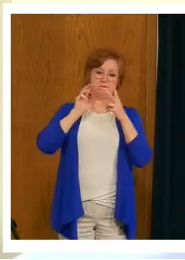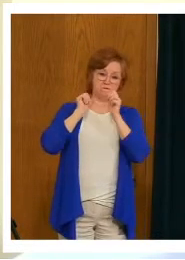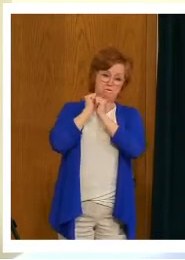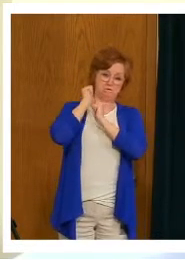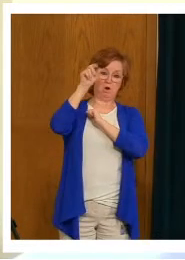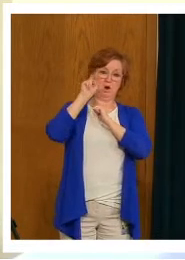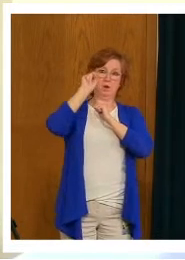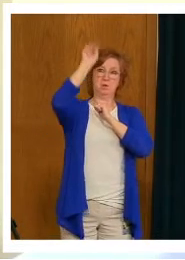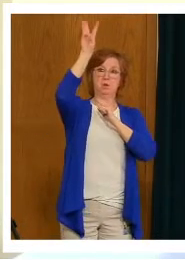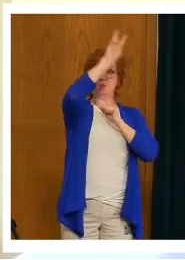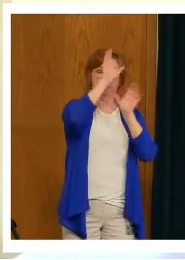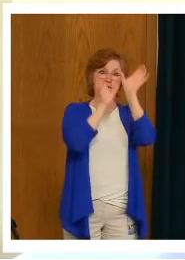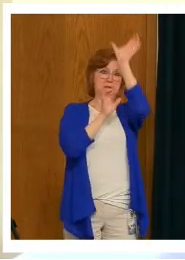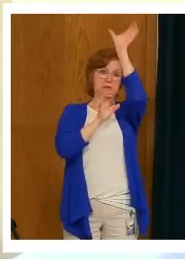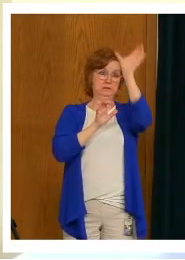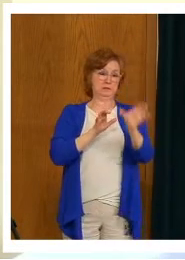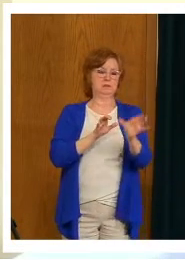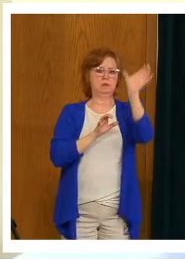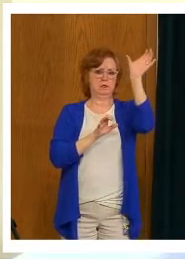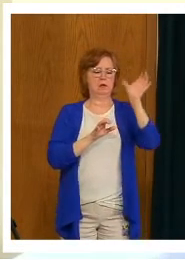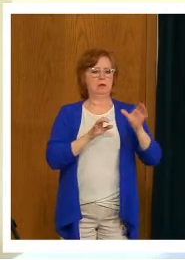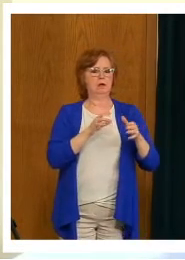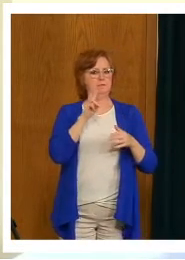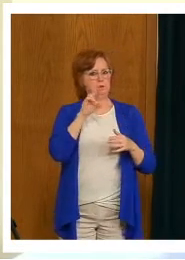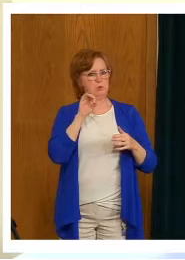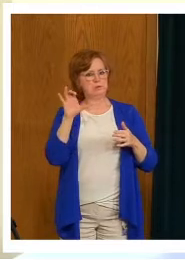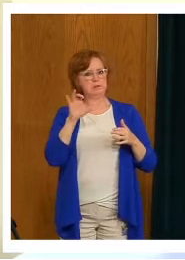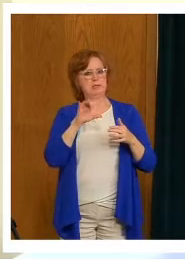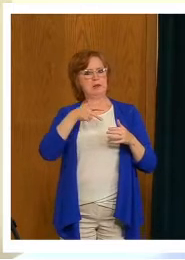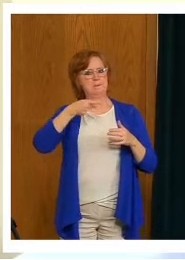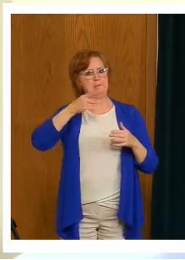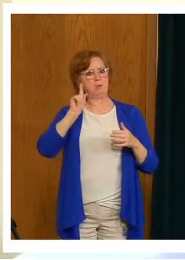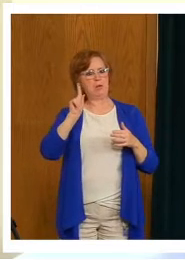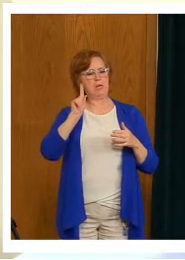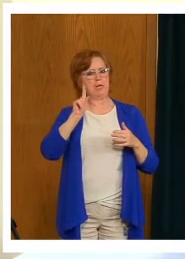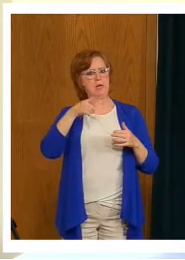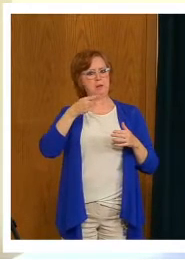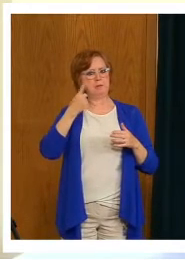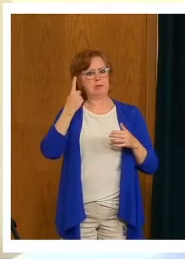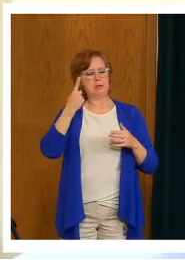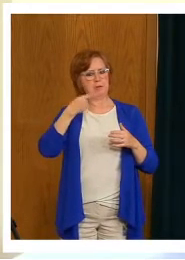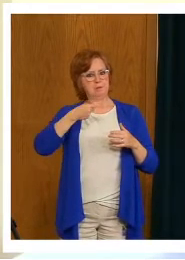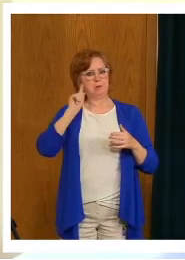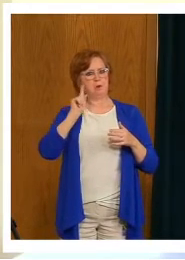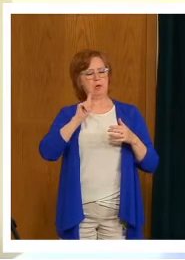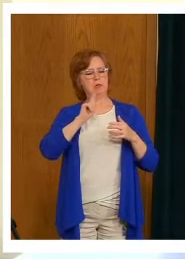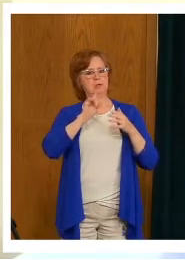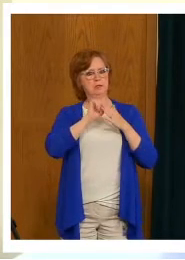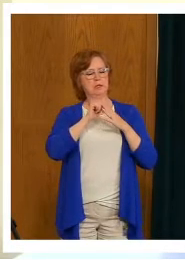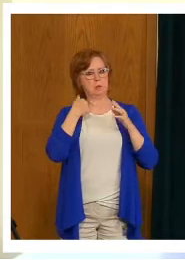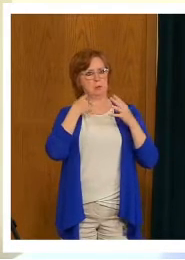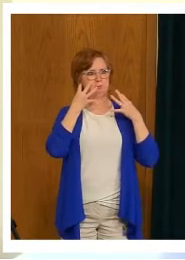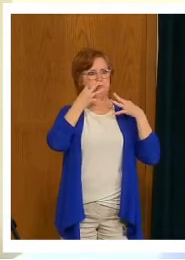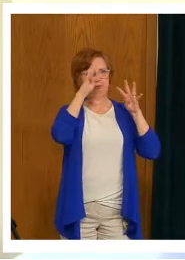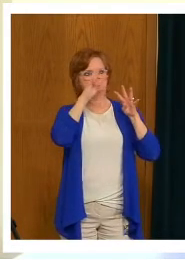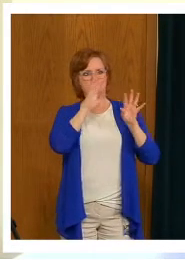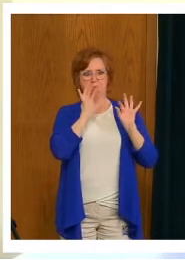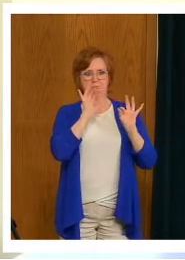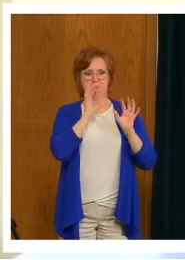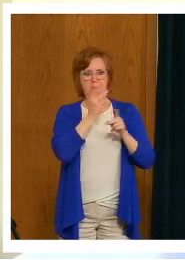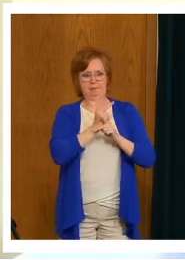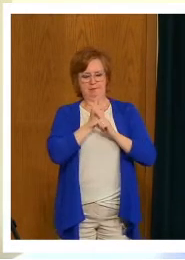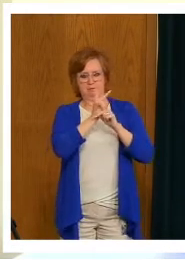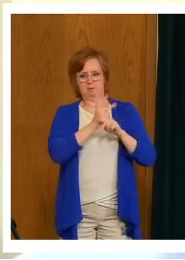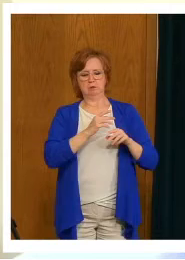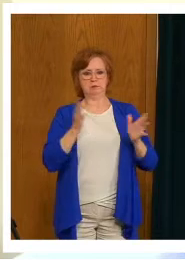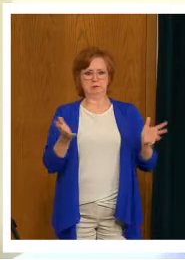We are seeing an increase in variants of concern, especially P1, and that's an area that we need to pay special attention. We need to promote